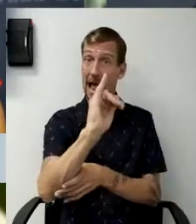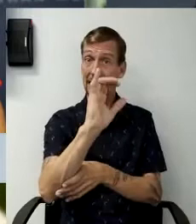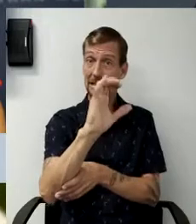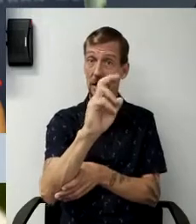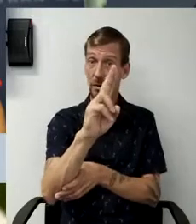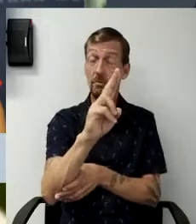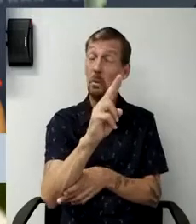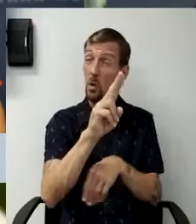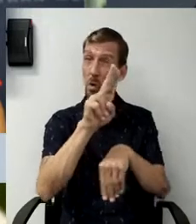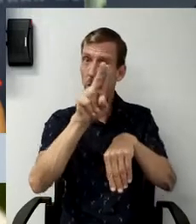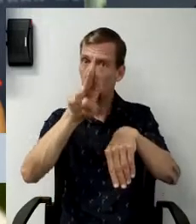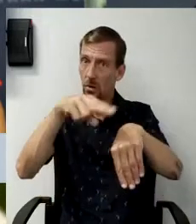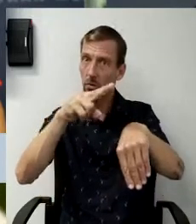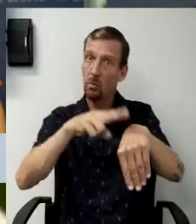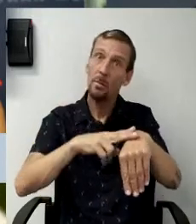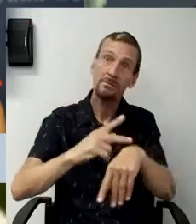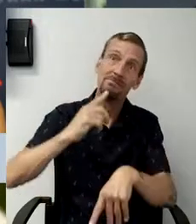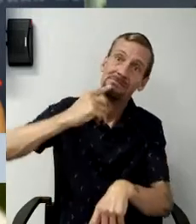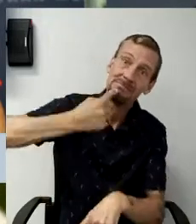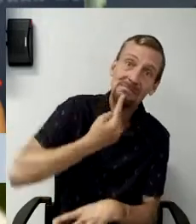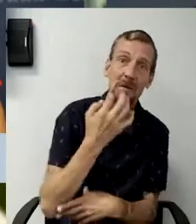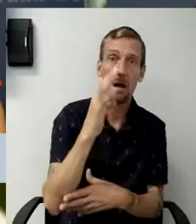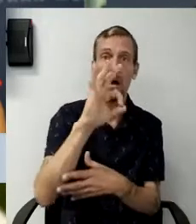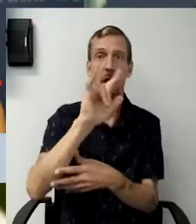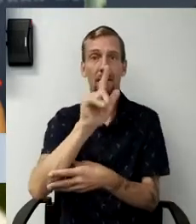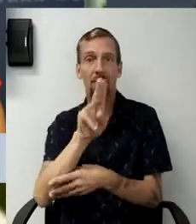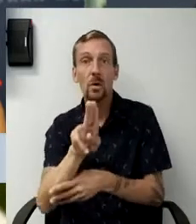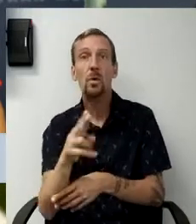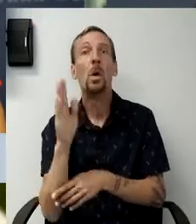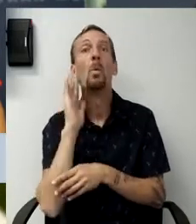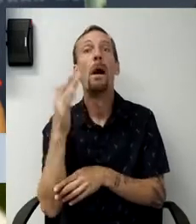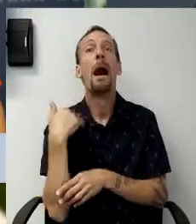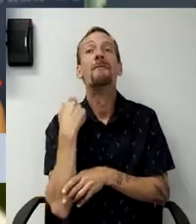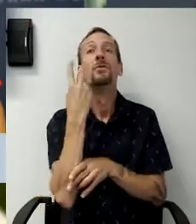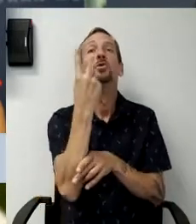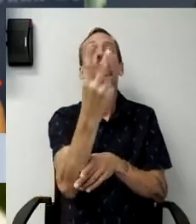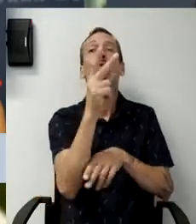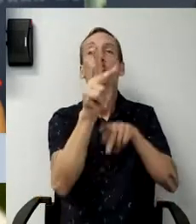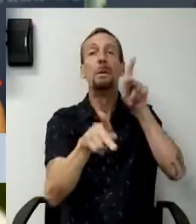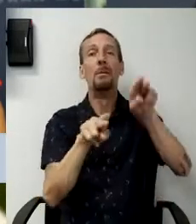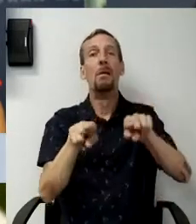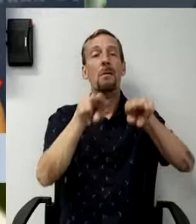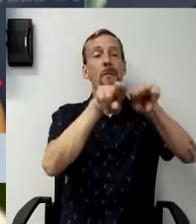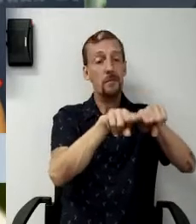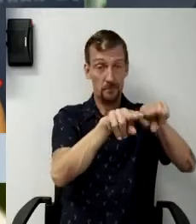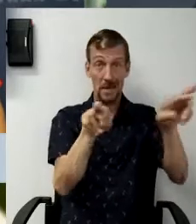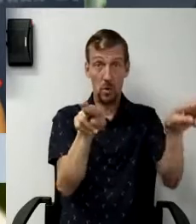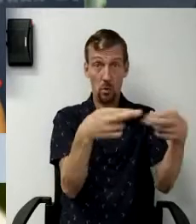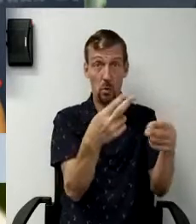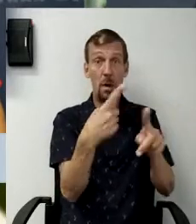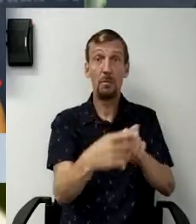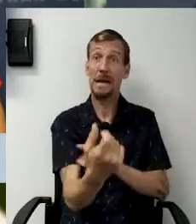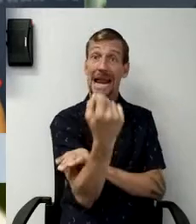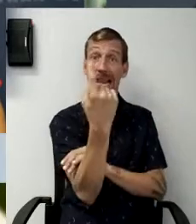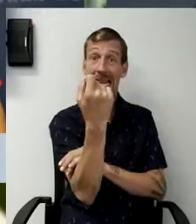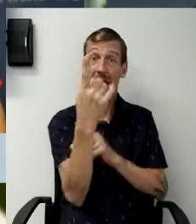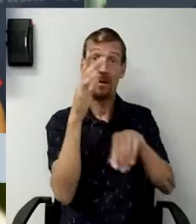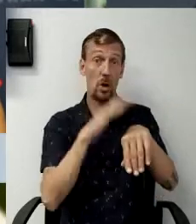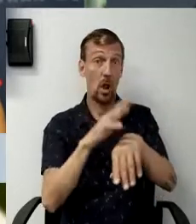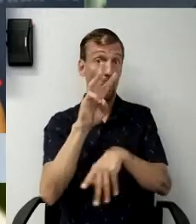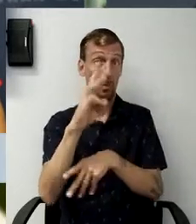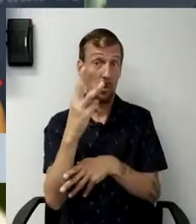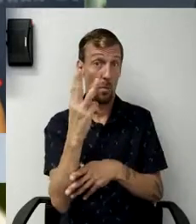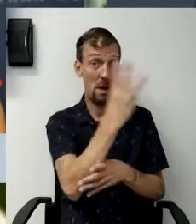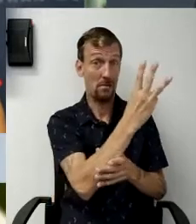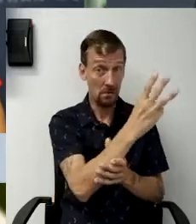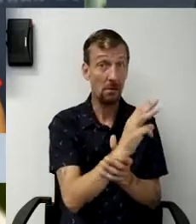would typically, like in a severe flu season, we would have a double occupancy. And 11 of the rooms on 3 West, we would